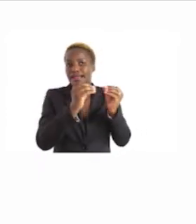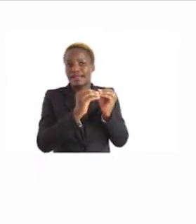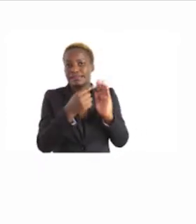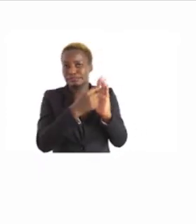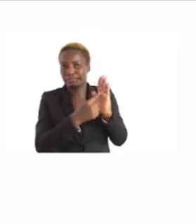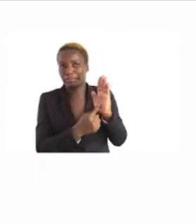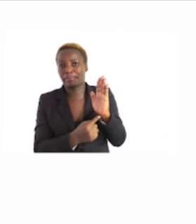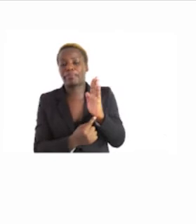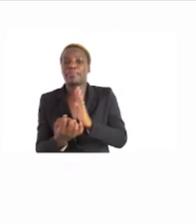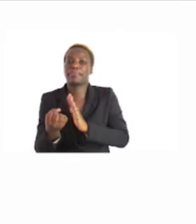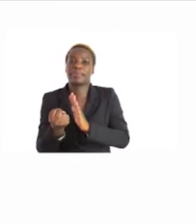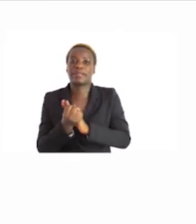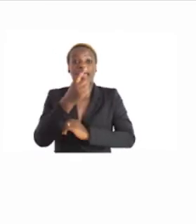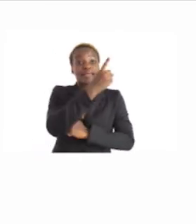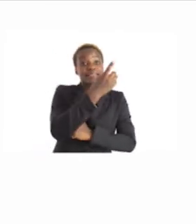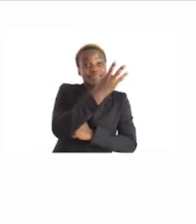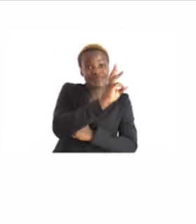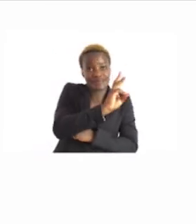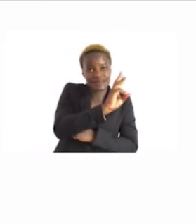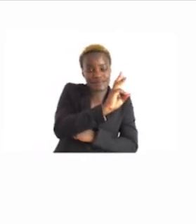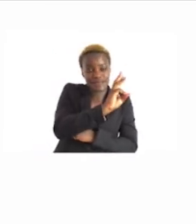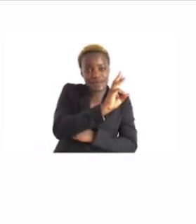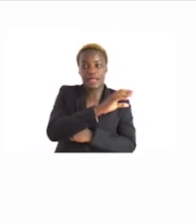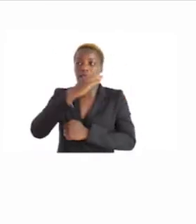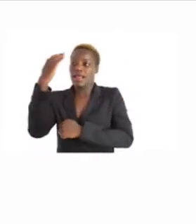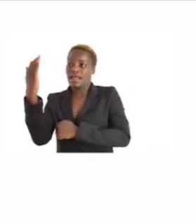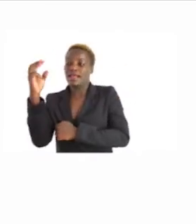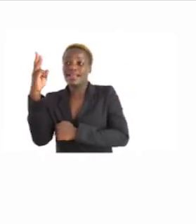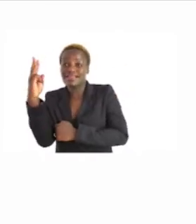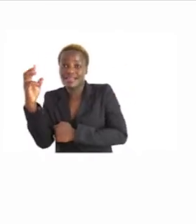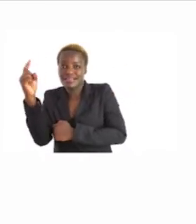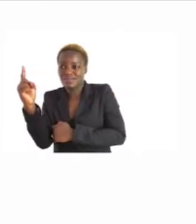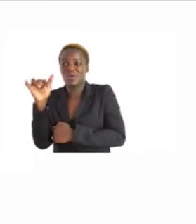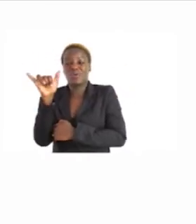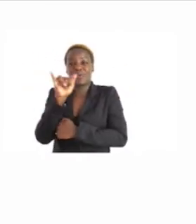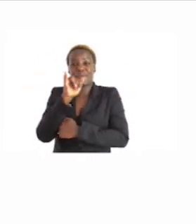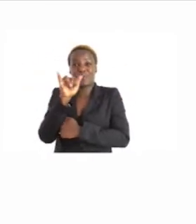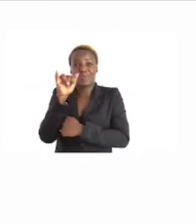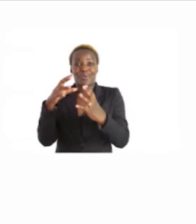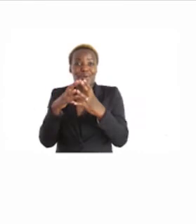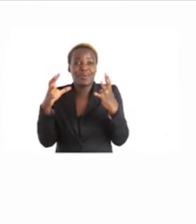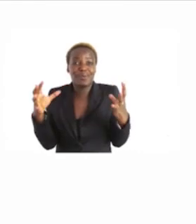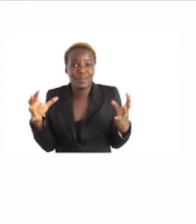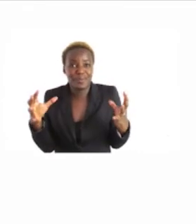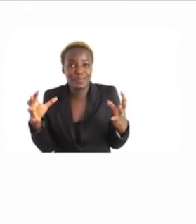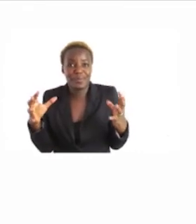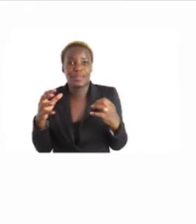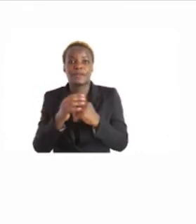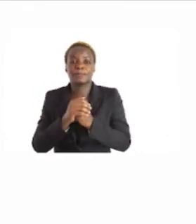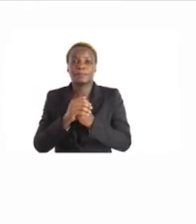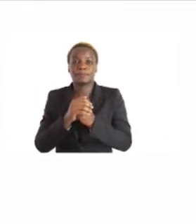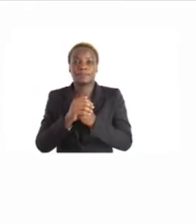quickly do the first activity. 16 and 31. Look at the numbers standing in front at the place for